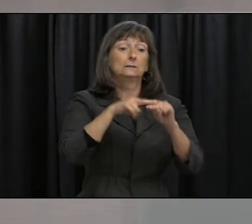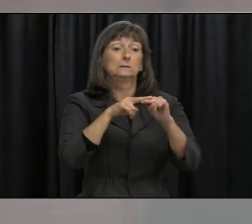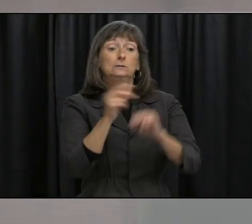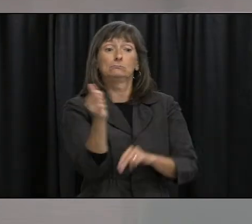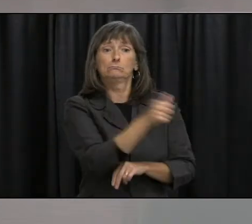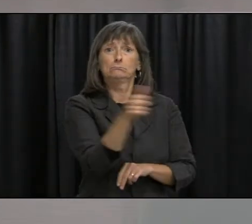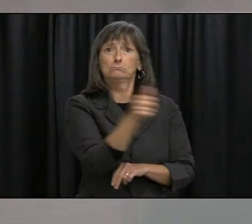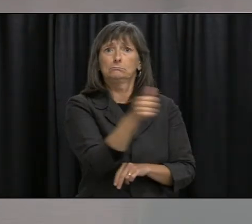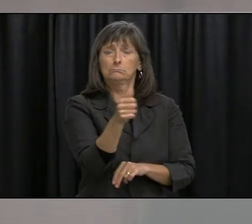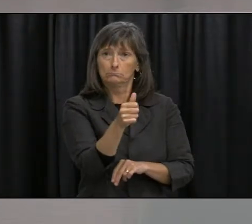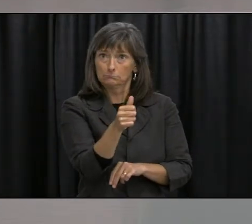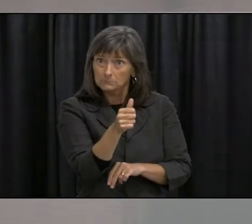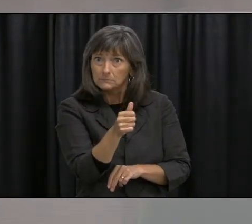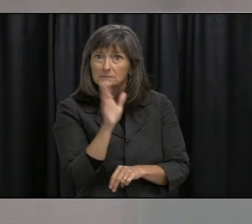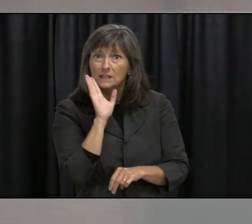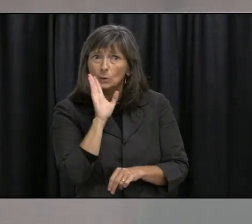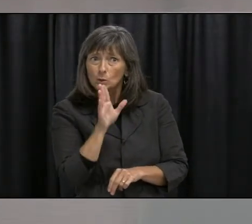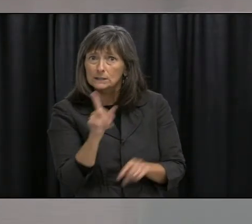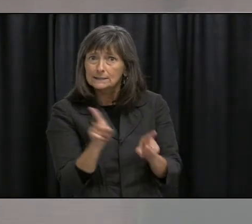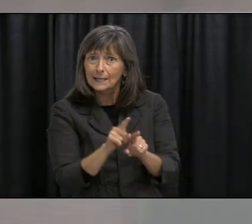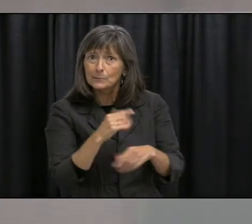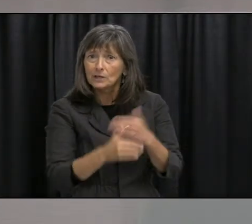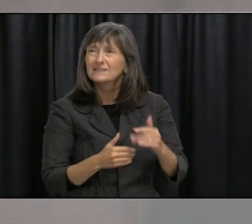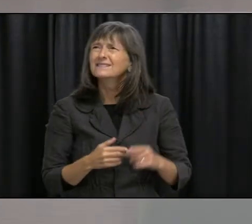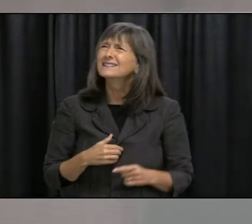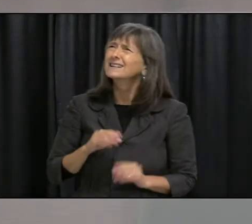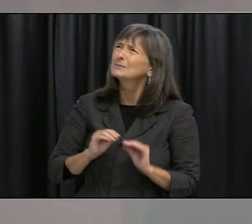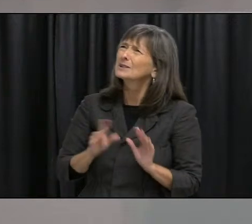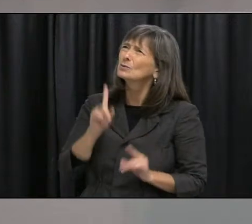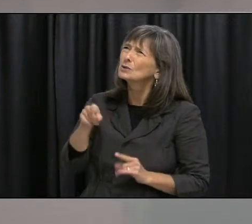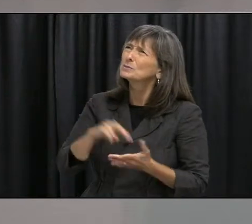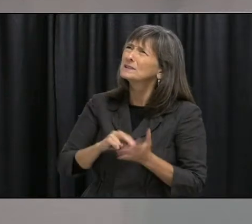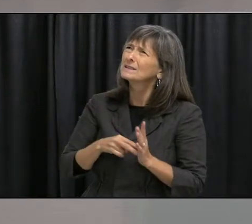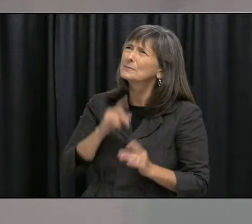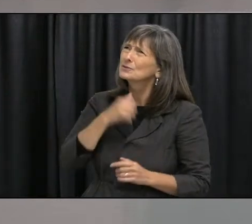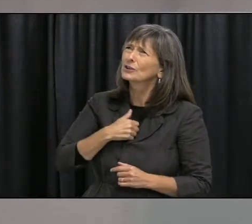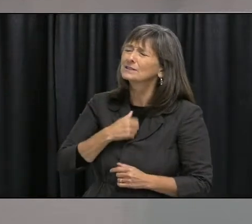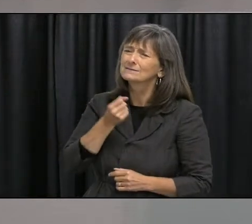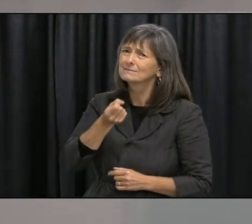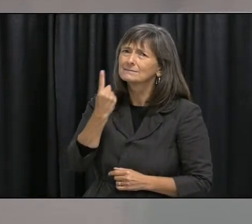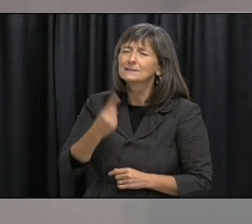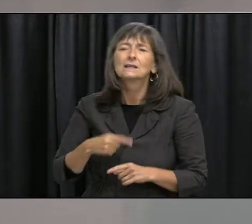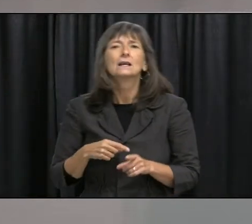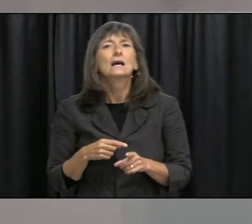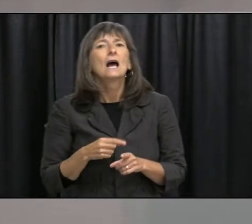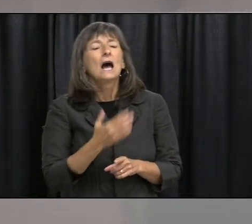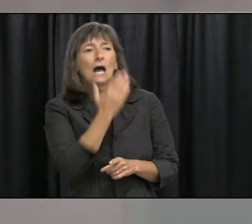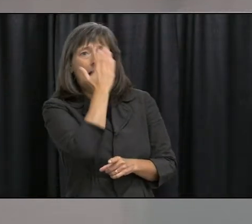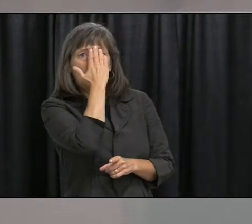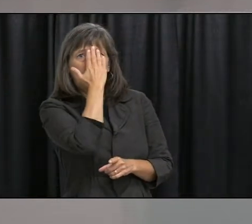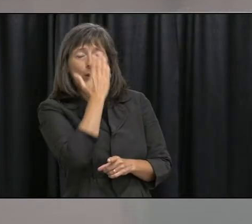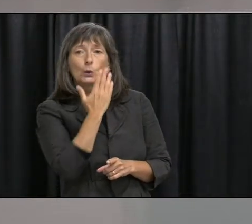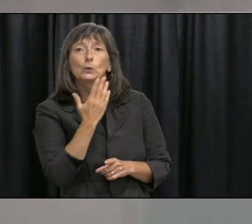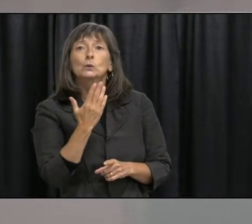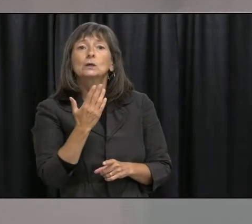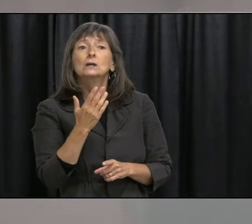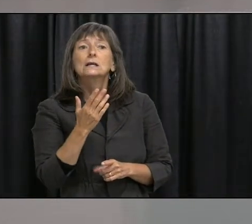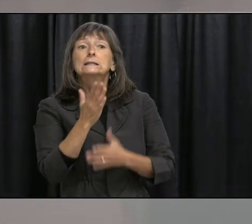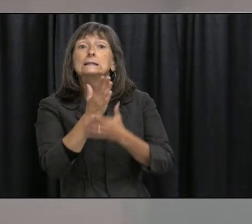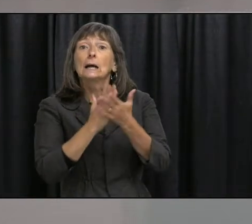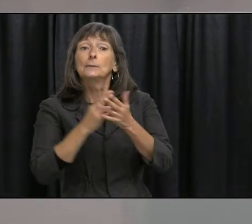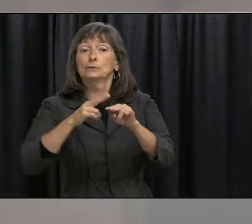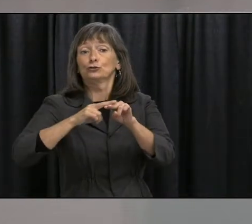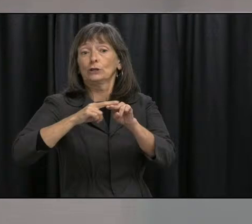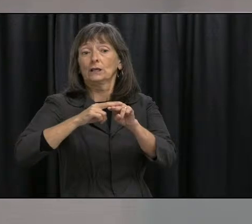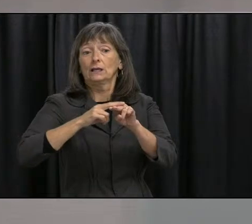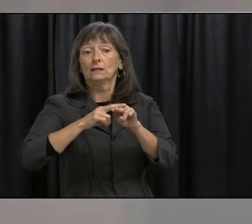Sorry, I'm not quite sure. Can you clarify a little bit? So I know, yeah, of course, no problem. So I know that people who are driving the train that